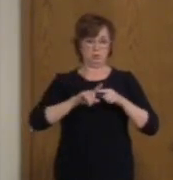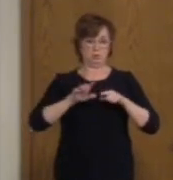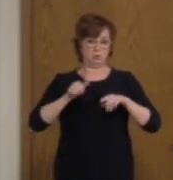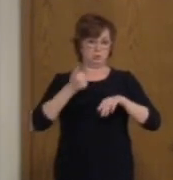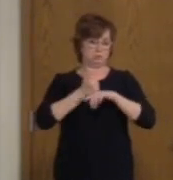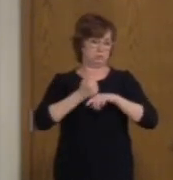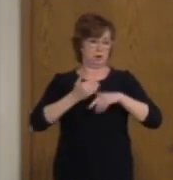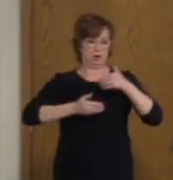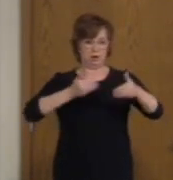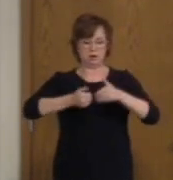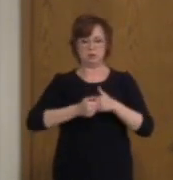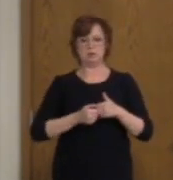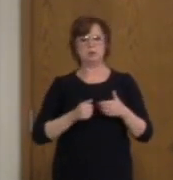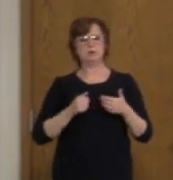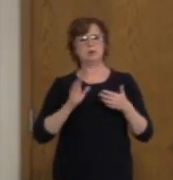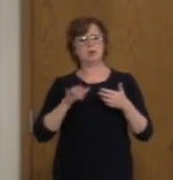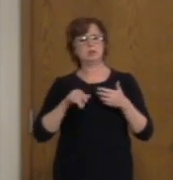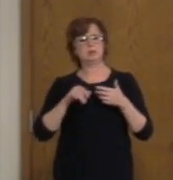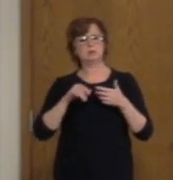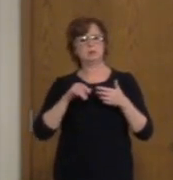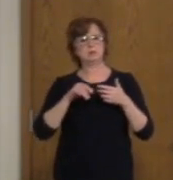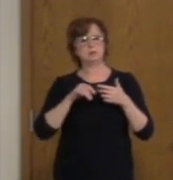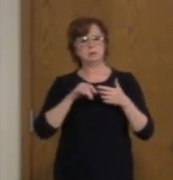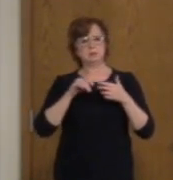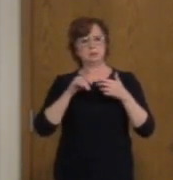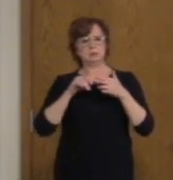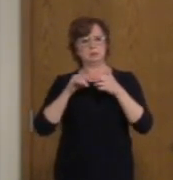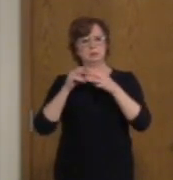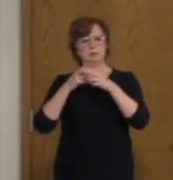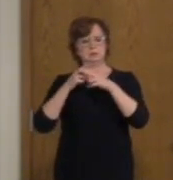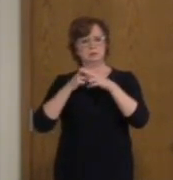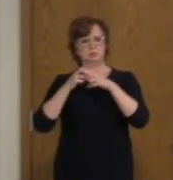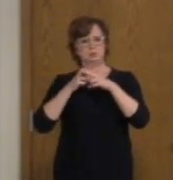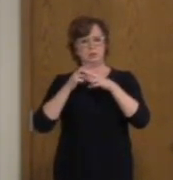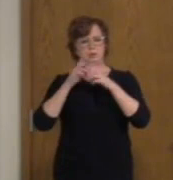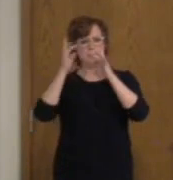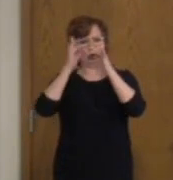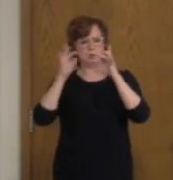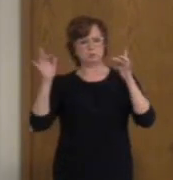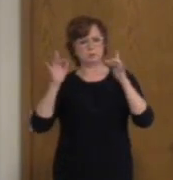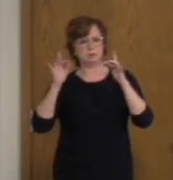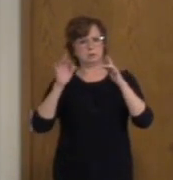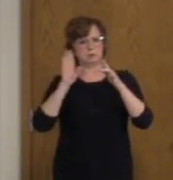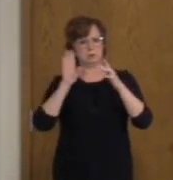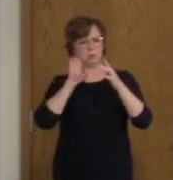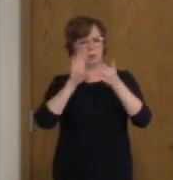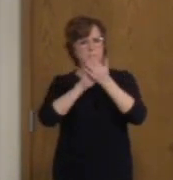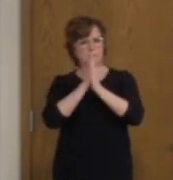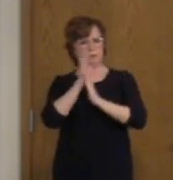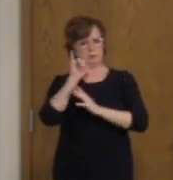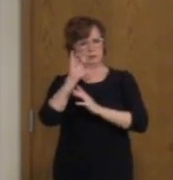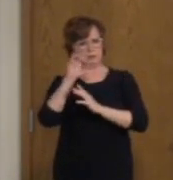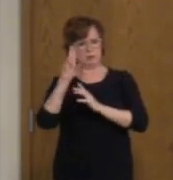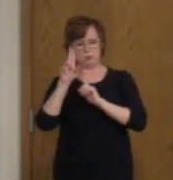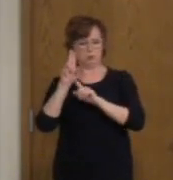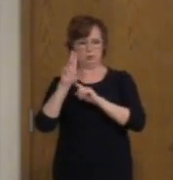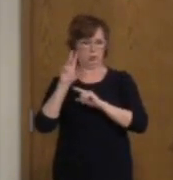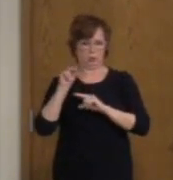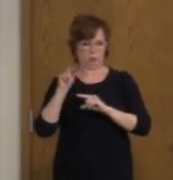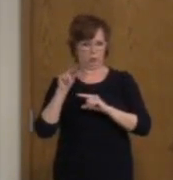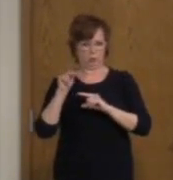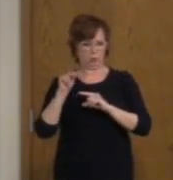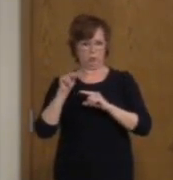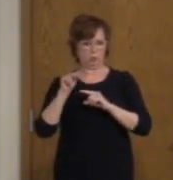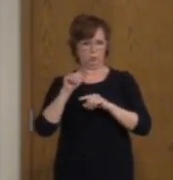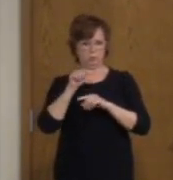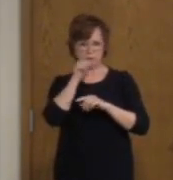hospitals, we will not be using field hospitals as ICUs. So from an ICU perspective, our plan for building ICU capacity